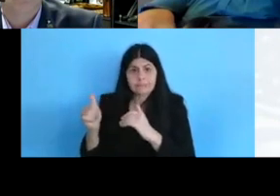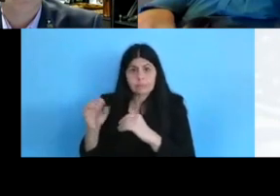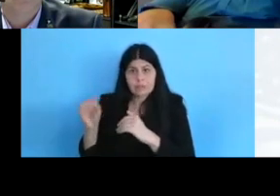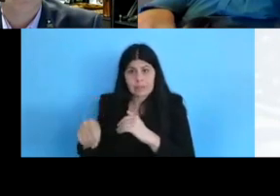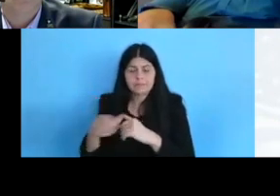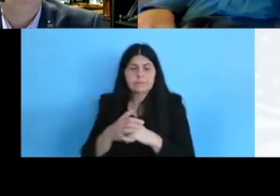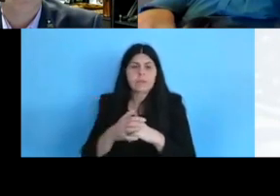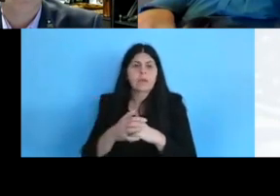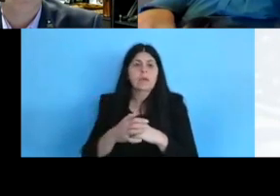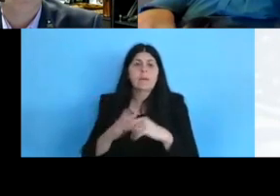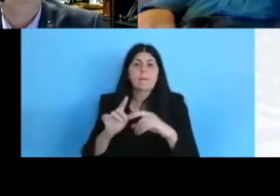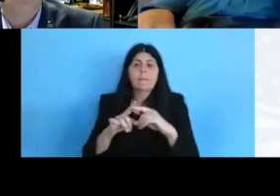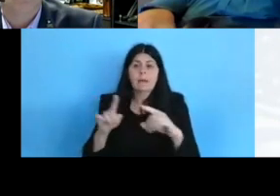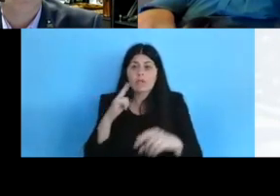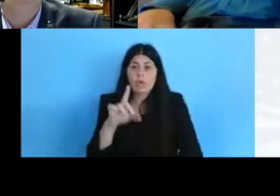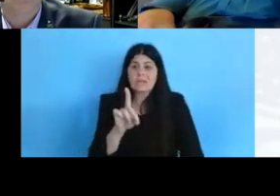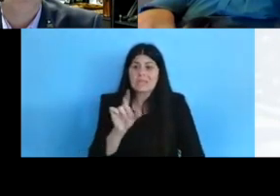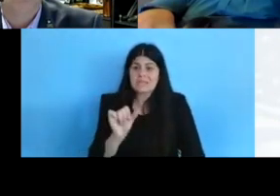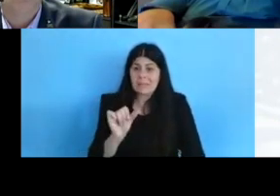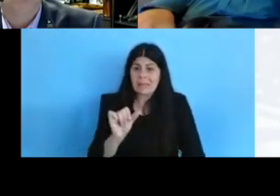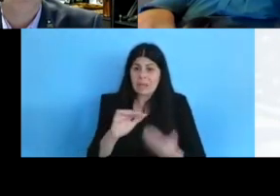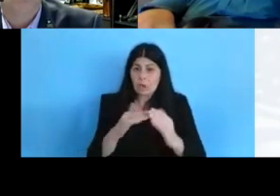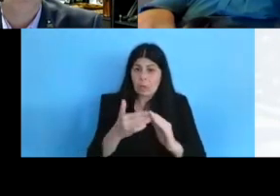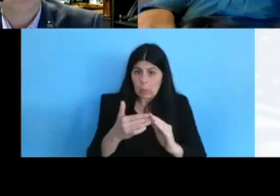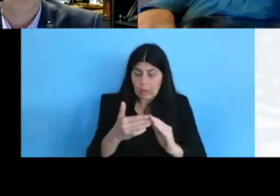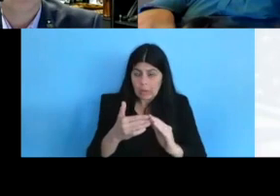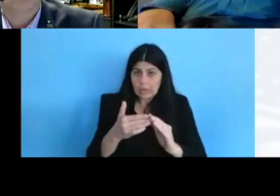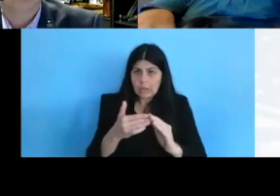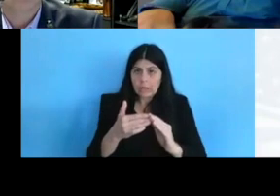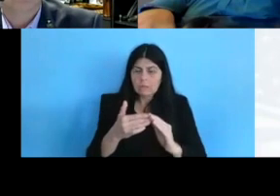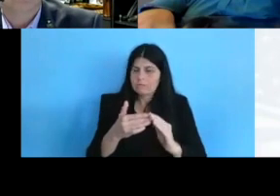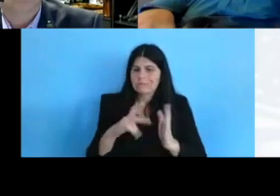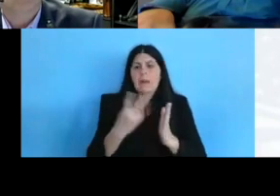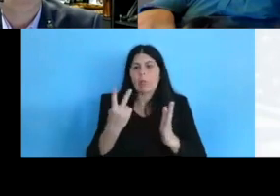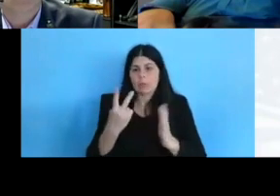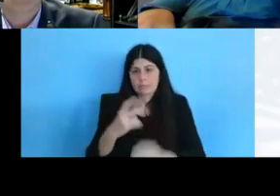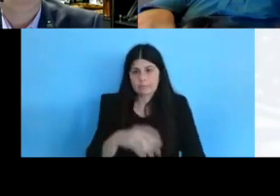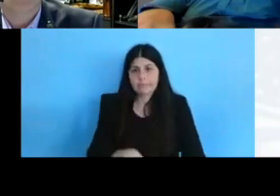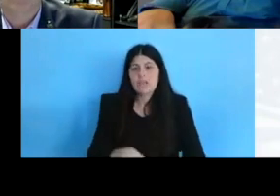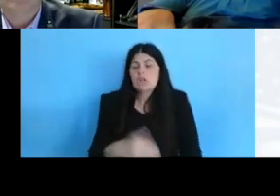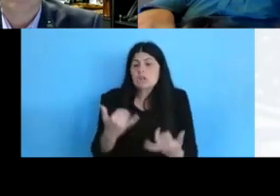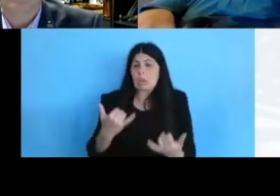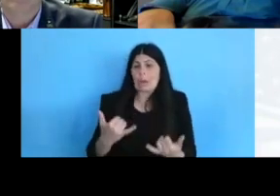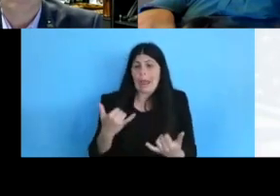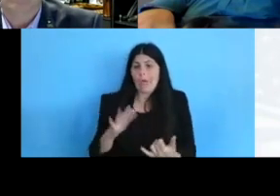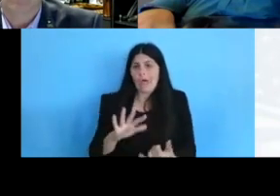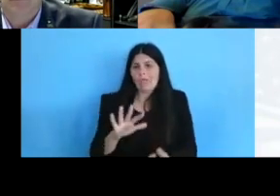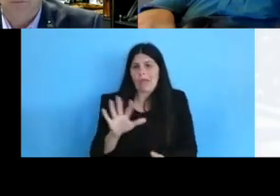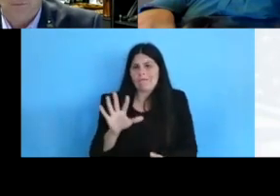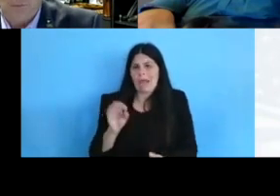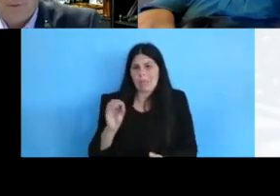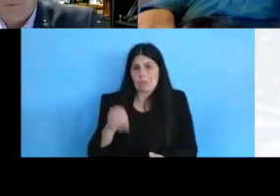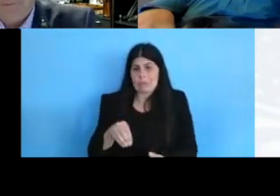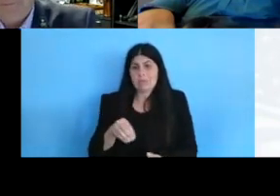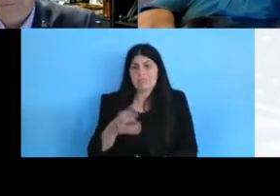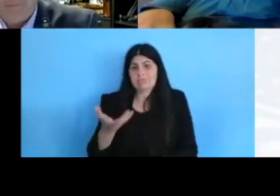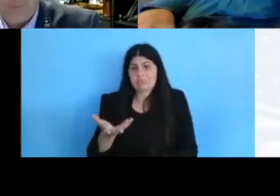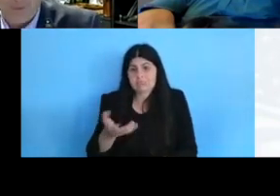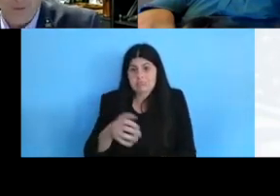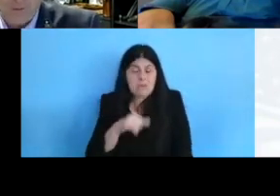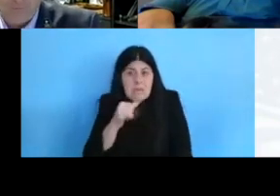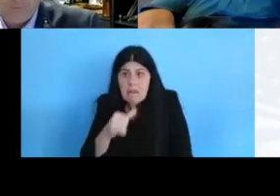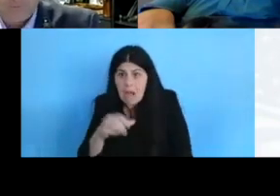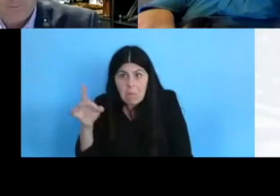community, that percentage rate is double, so about 5%. Again, not a